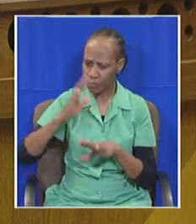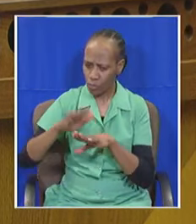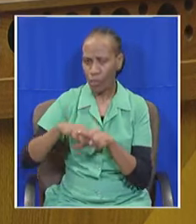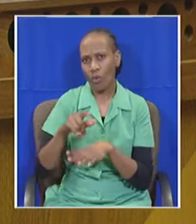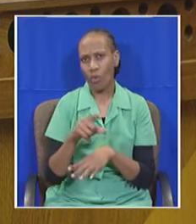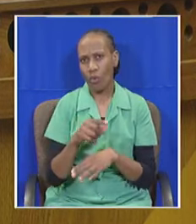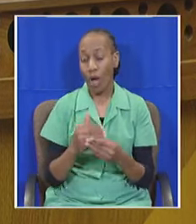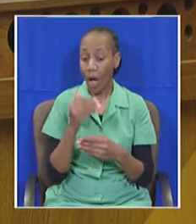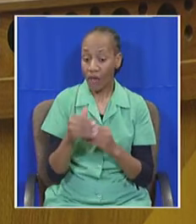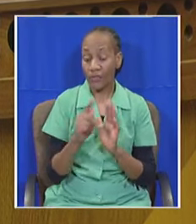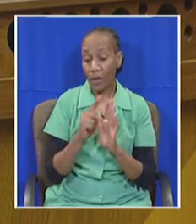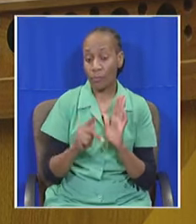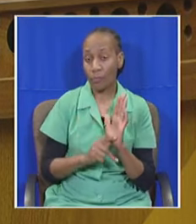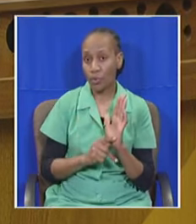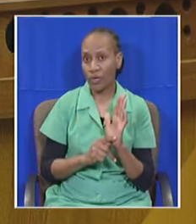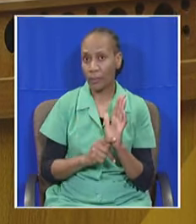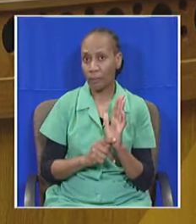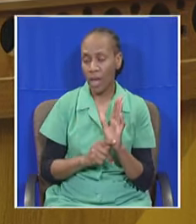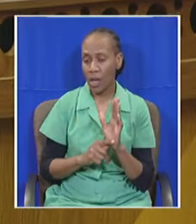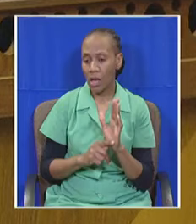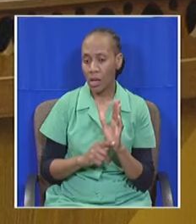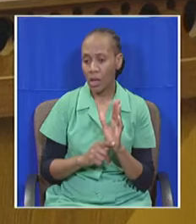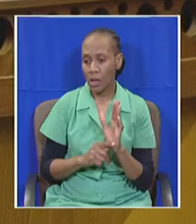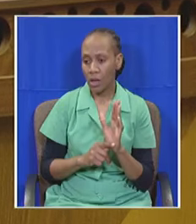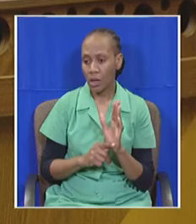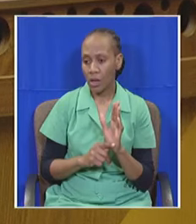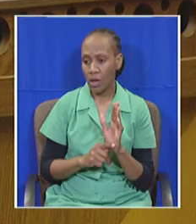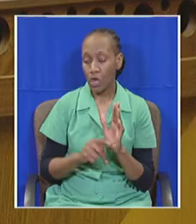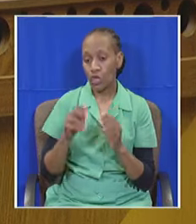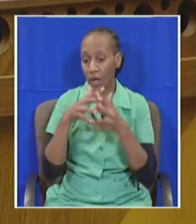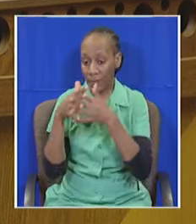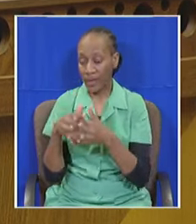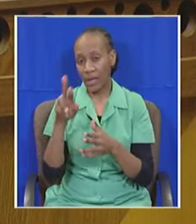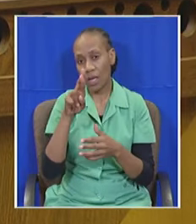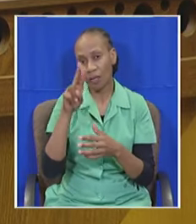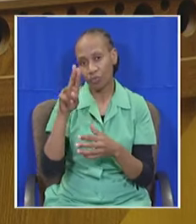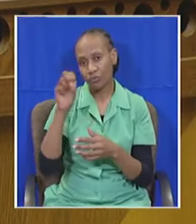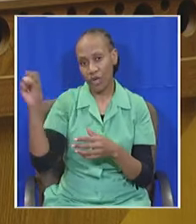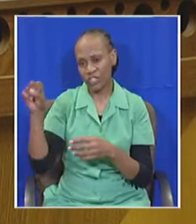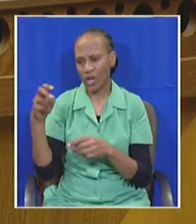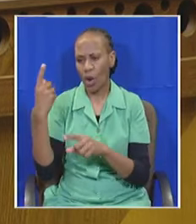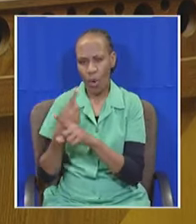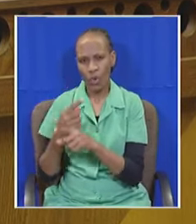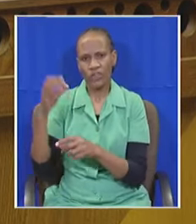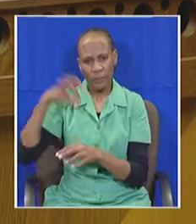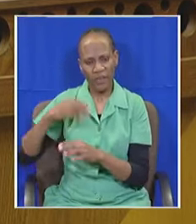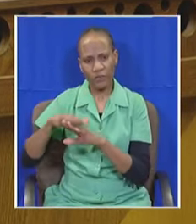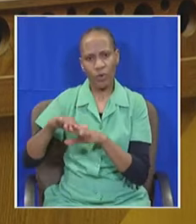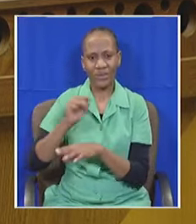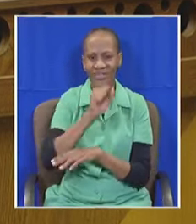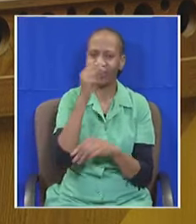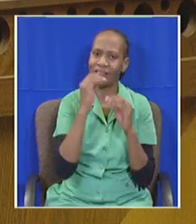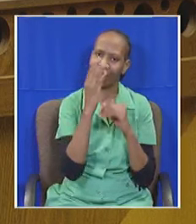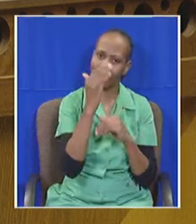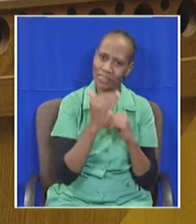after this program was being dominated for years by the US and Russia. The challenge of space exploration has sparked new scientific